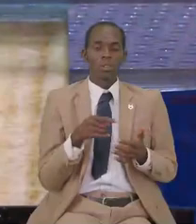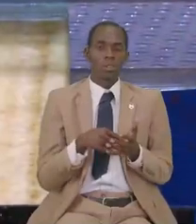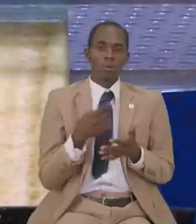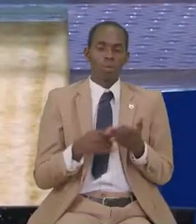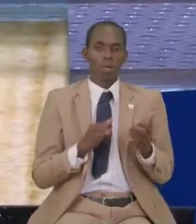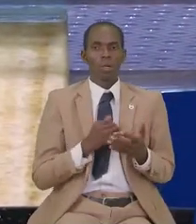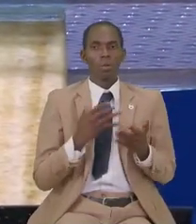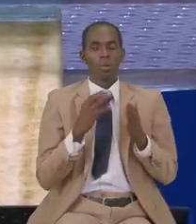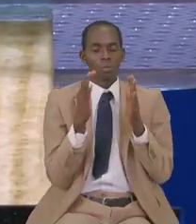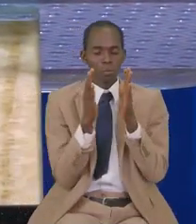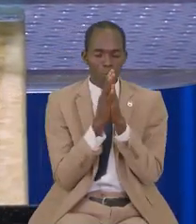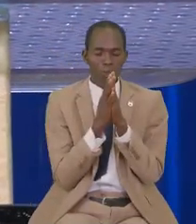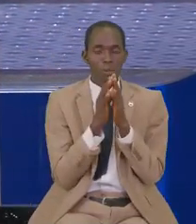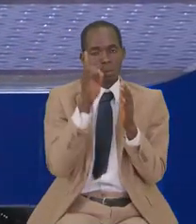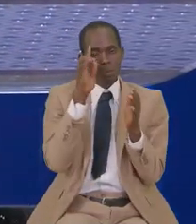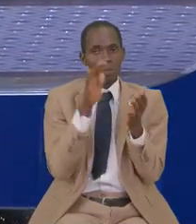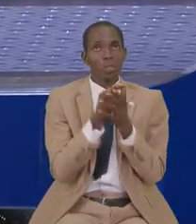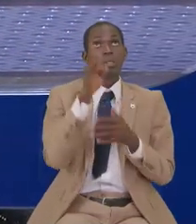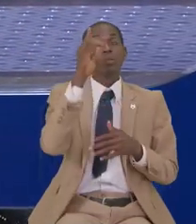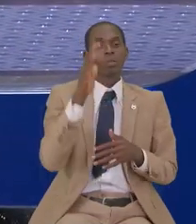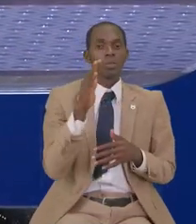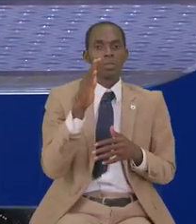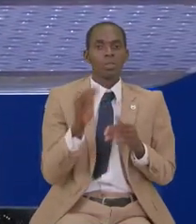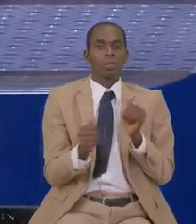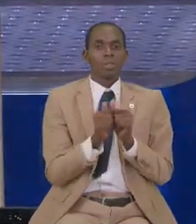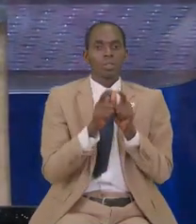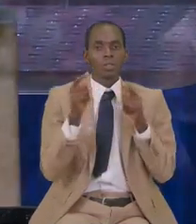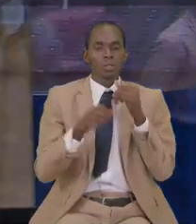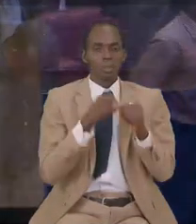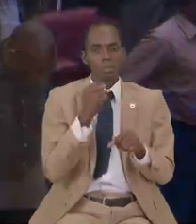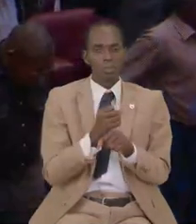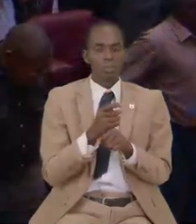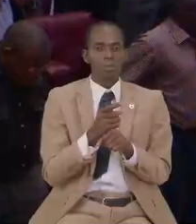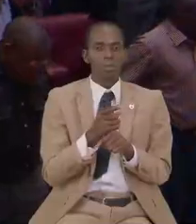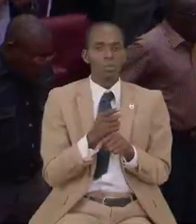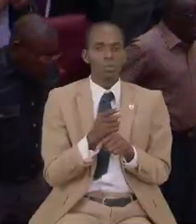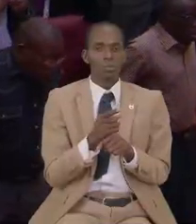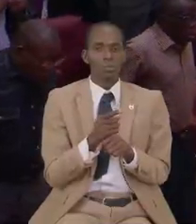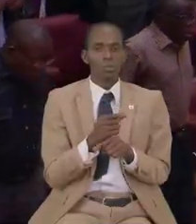will do it. Pray, believe God, greater year you have this year.